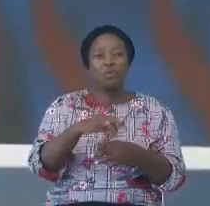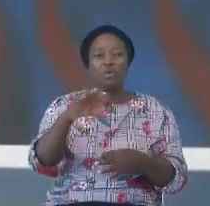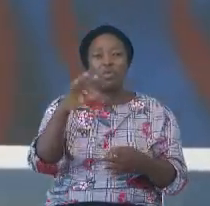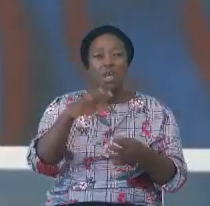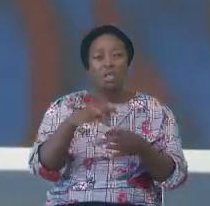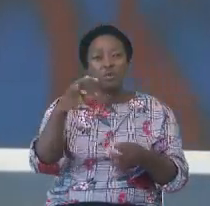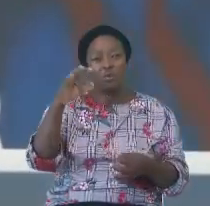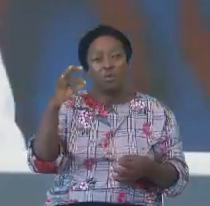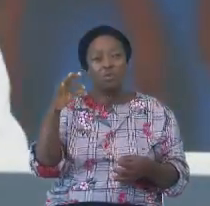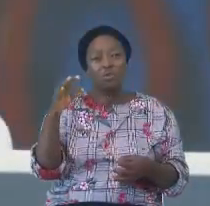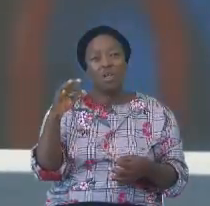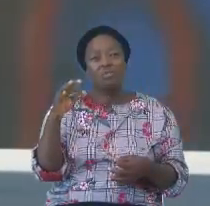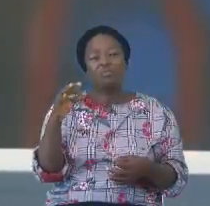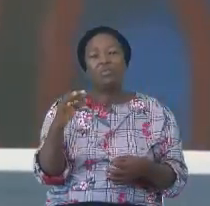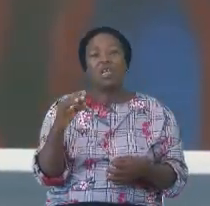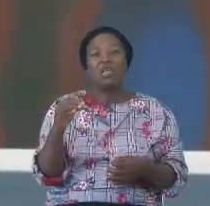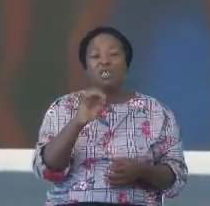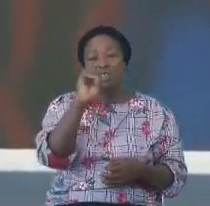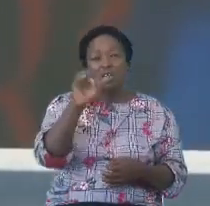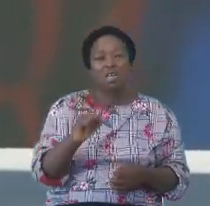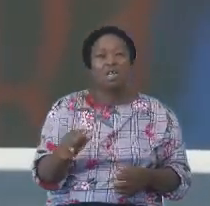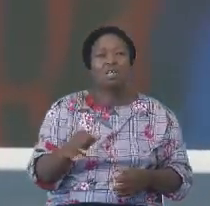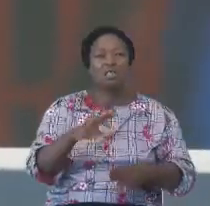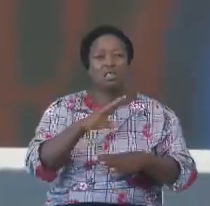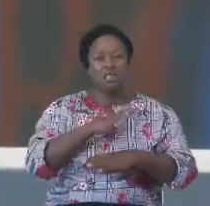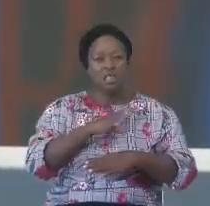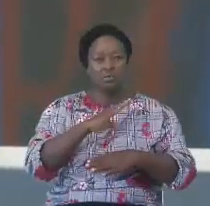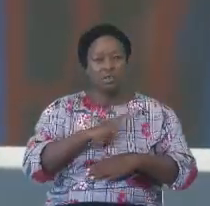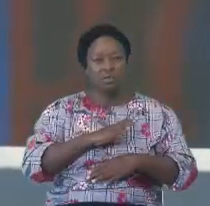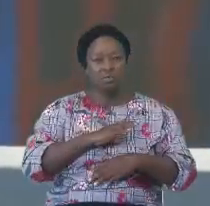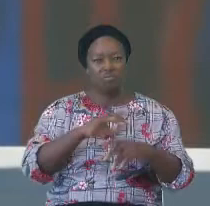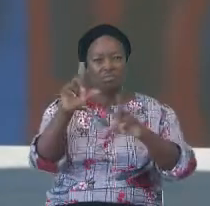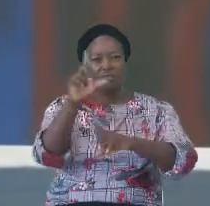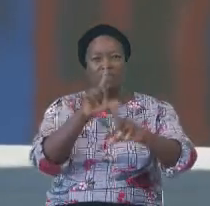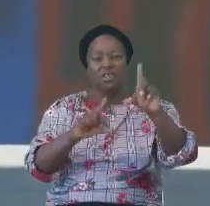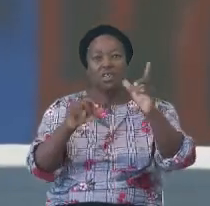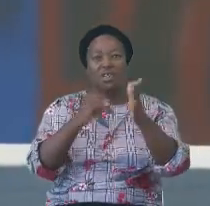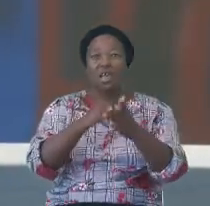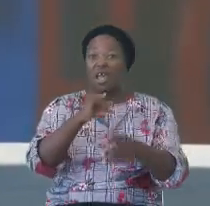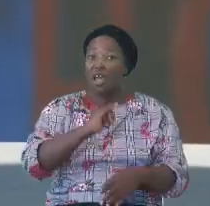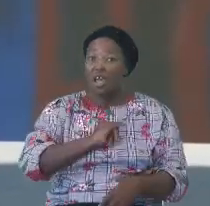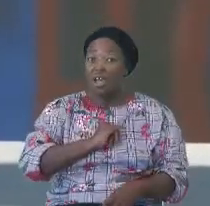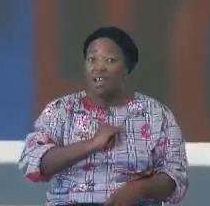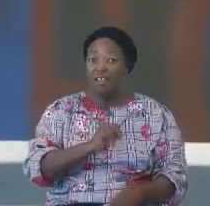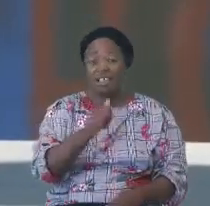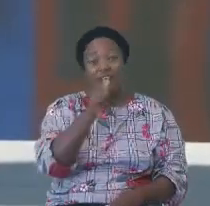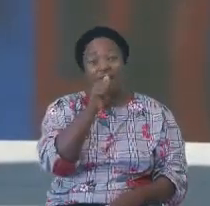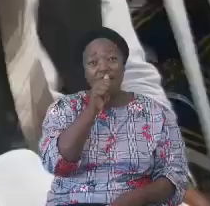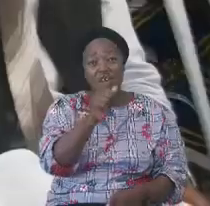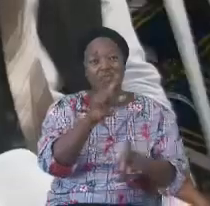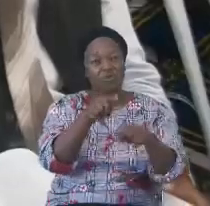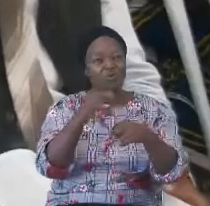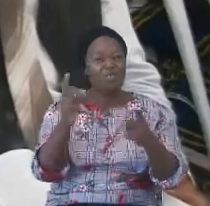of spiritual eternal satisfaction. I'm going to heaven.